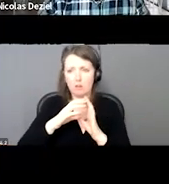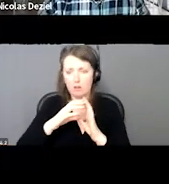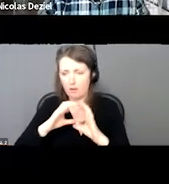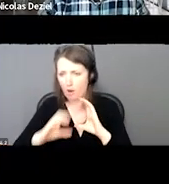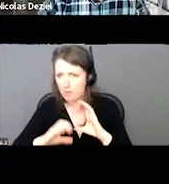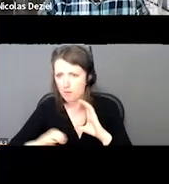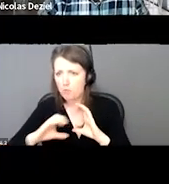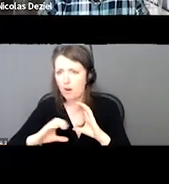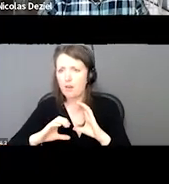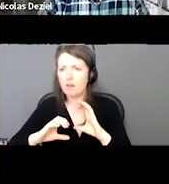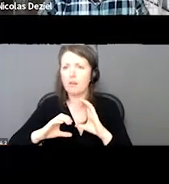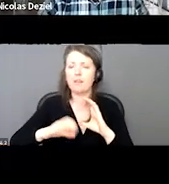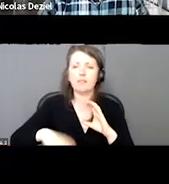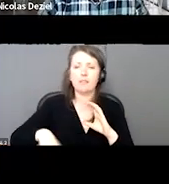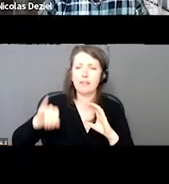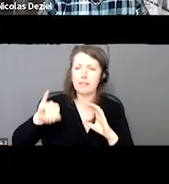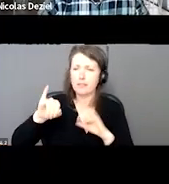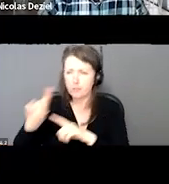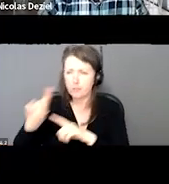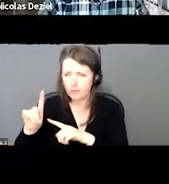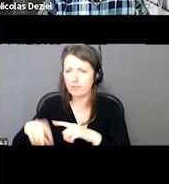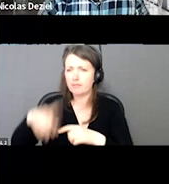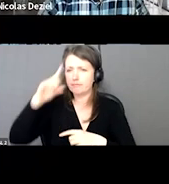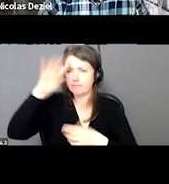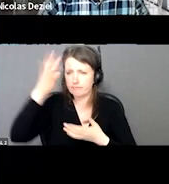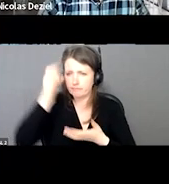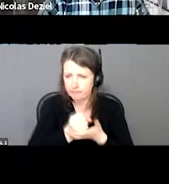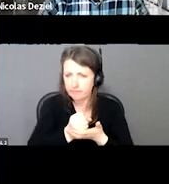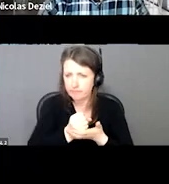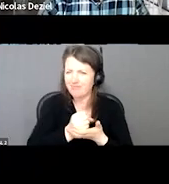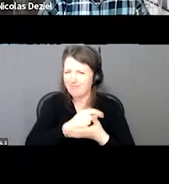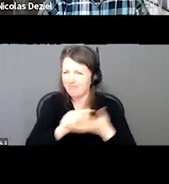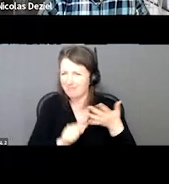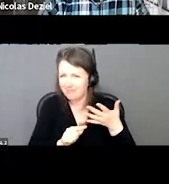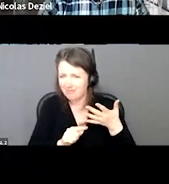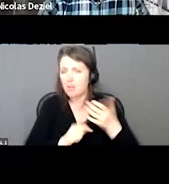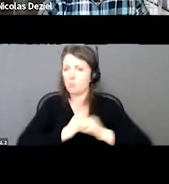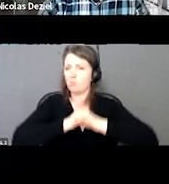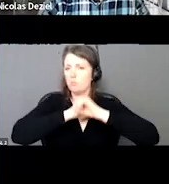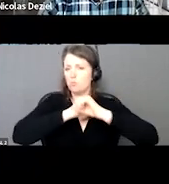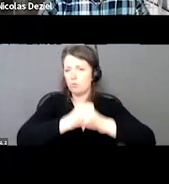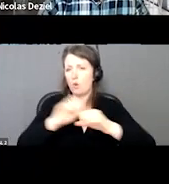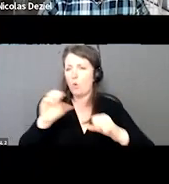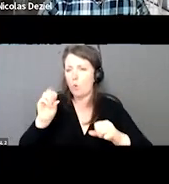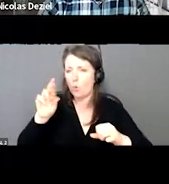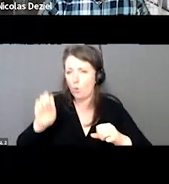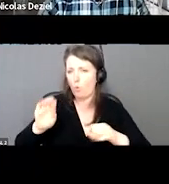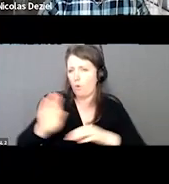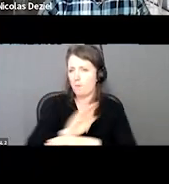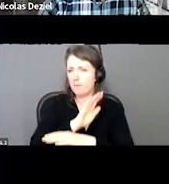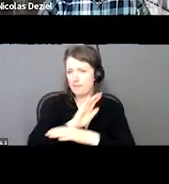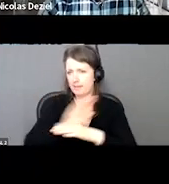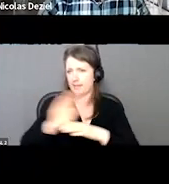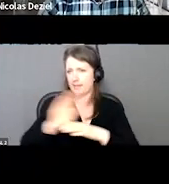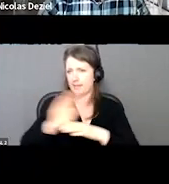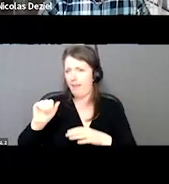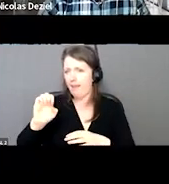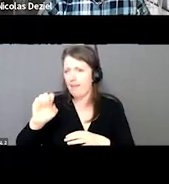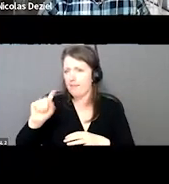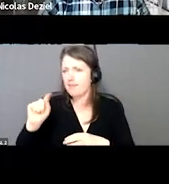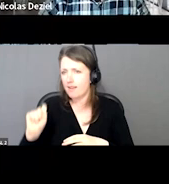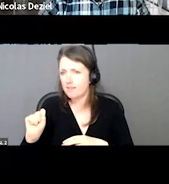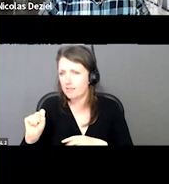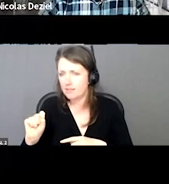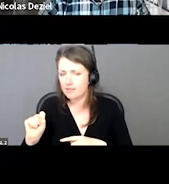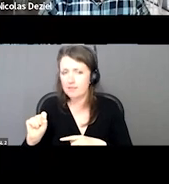registered industrial design. They can protect your core business assets and what makes you unique. It can help you obtain exclusive rights